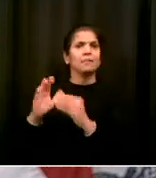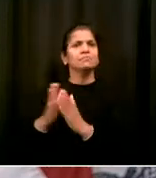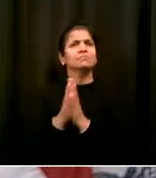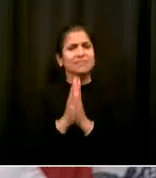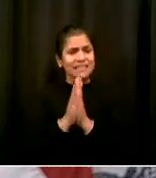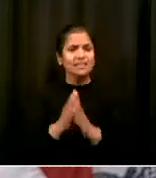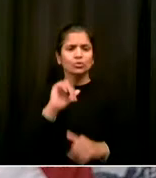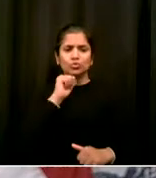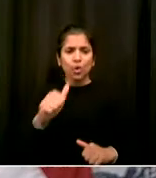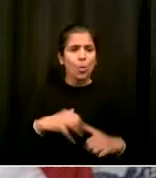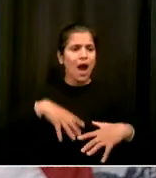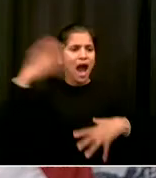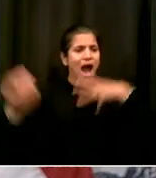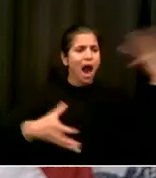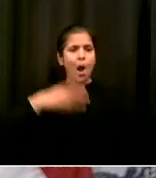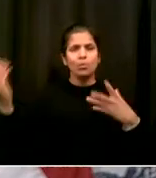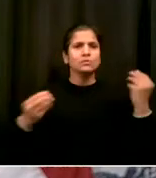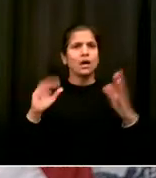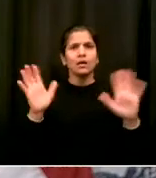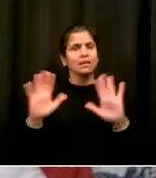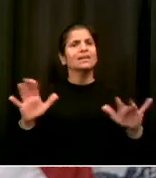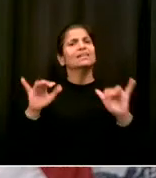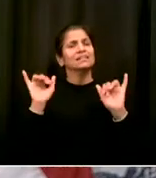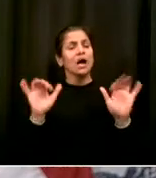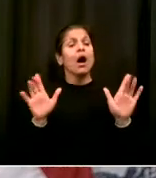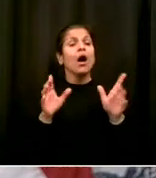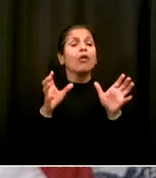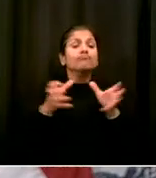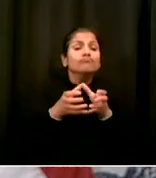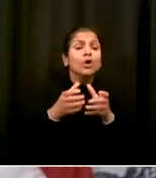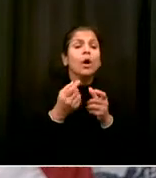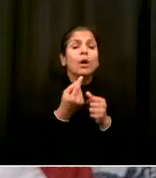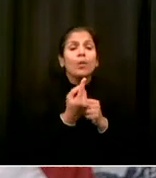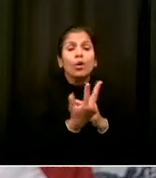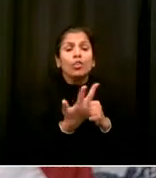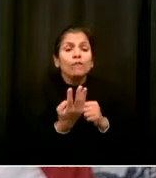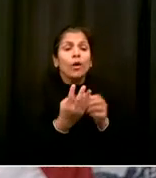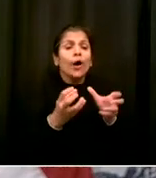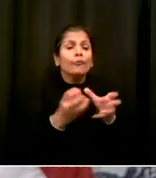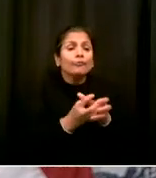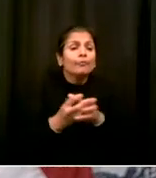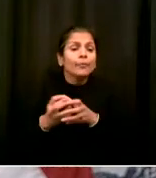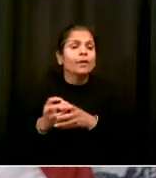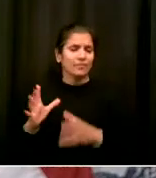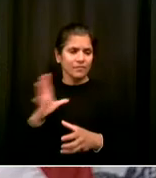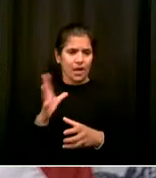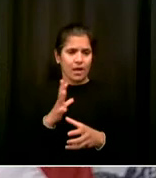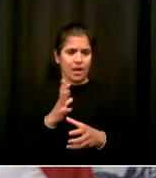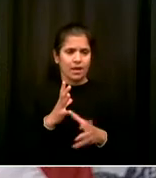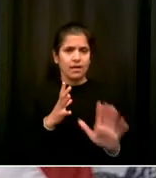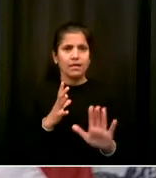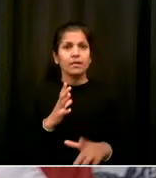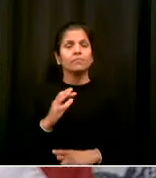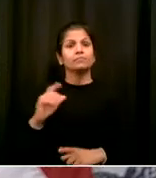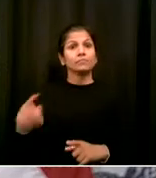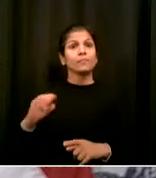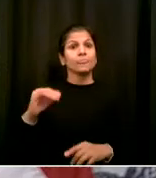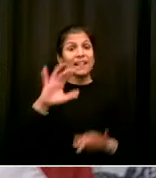small, keep it simple. Stay home, stay close. Let's be healthy, let's help each other. A few words in Spanish.